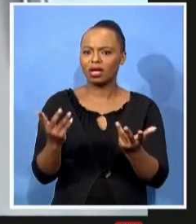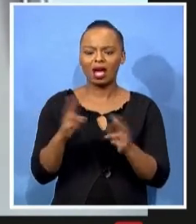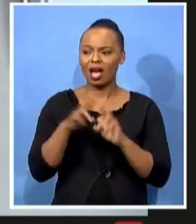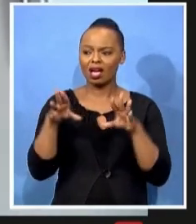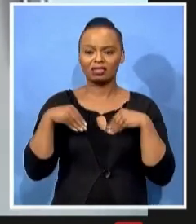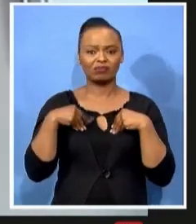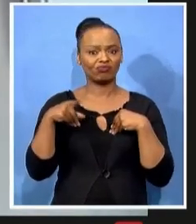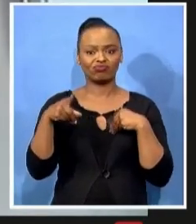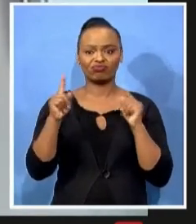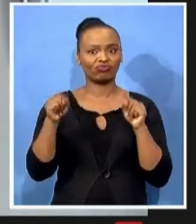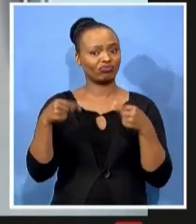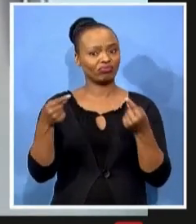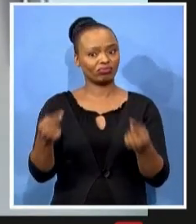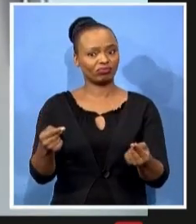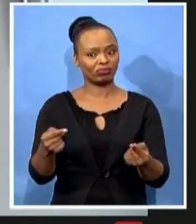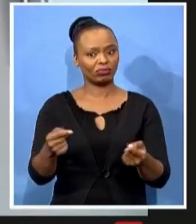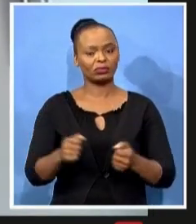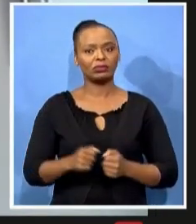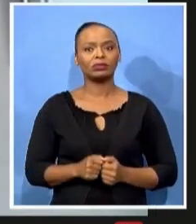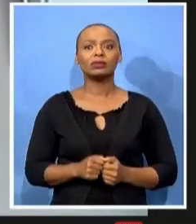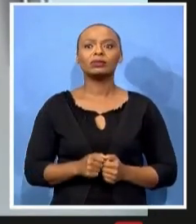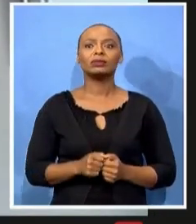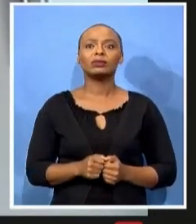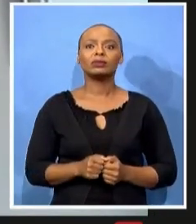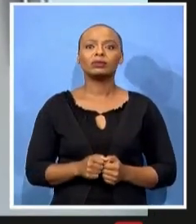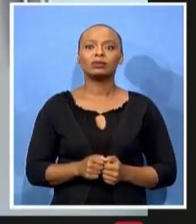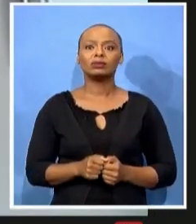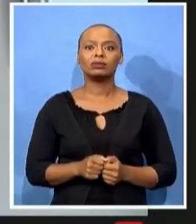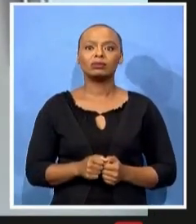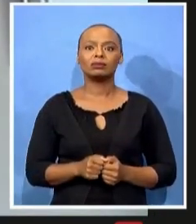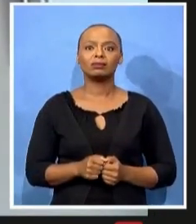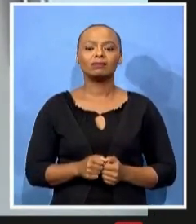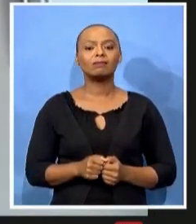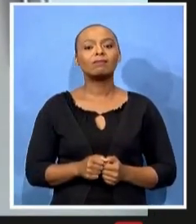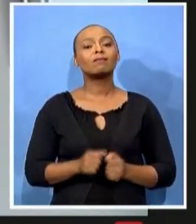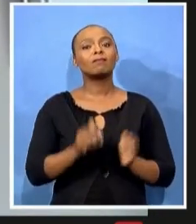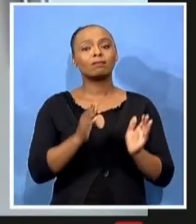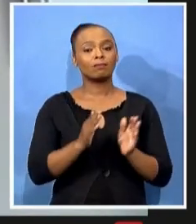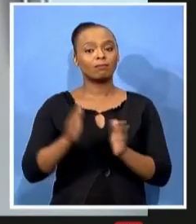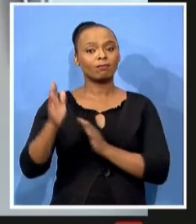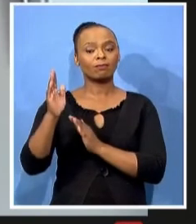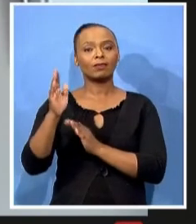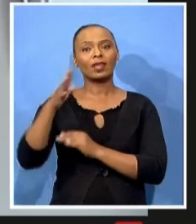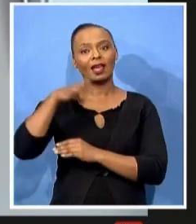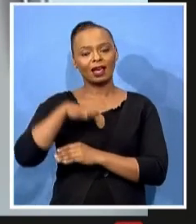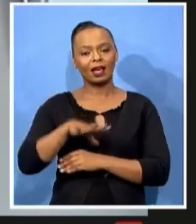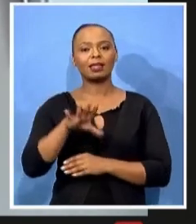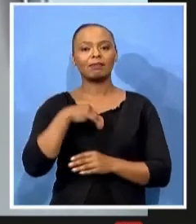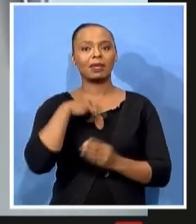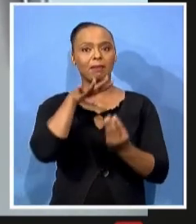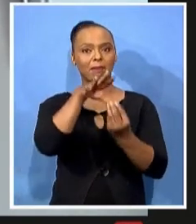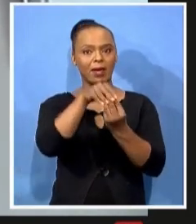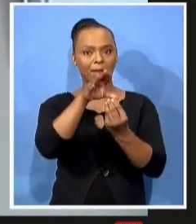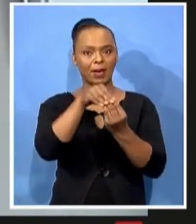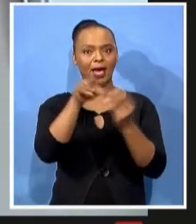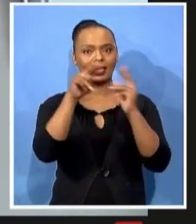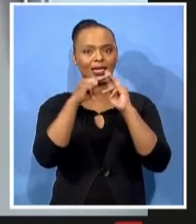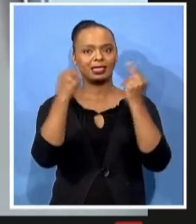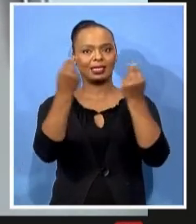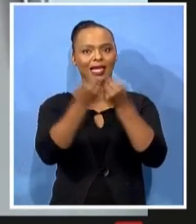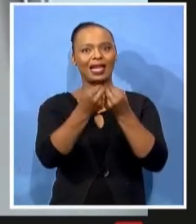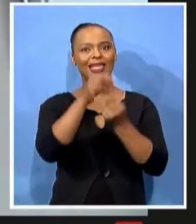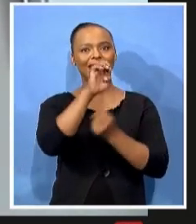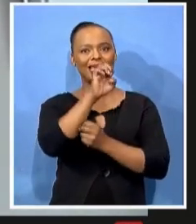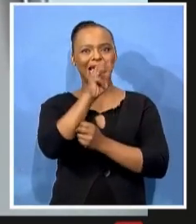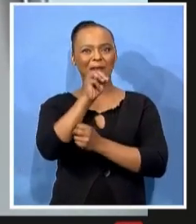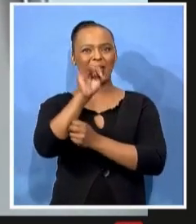want to deal particularly today also, I am a member of the National EMFs group, the Emergency